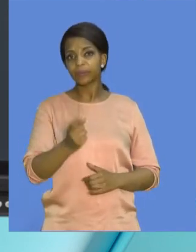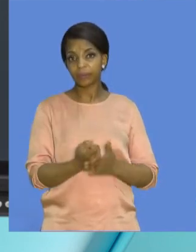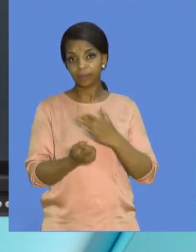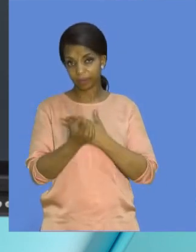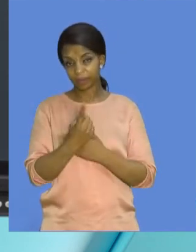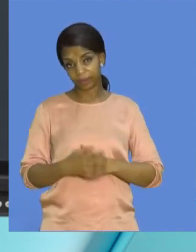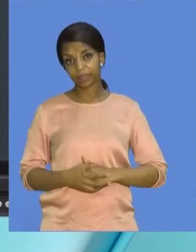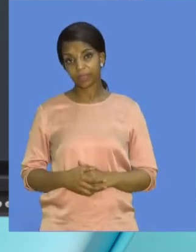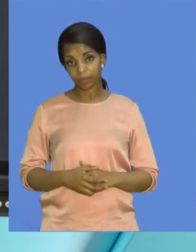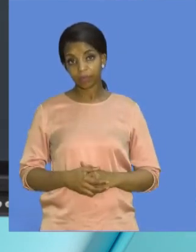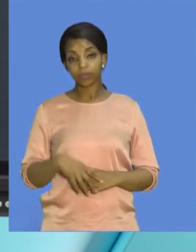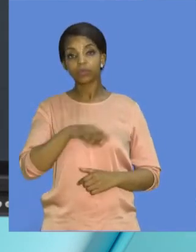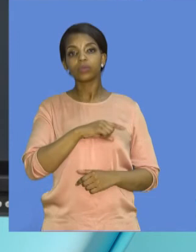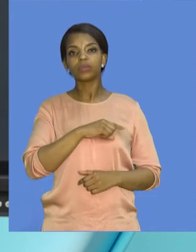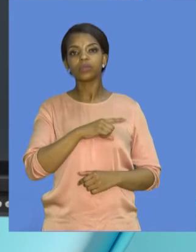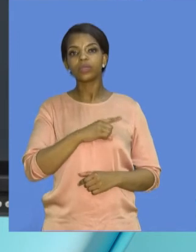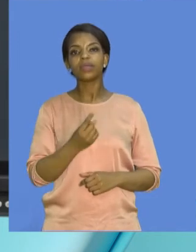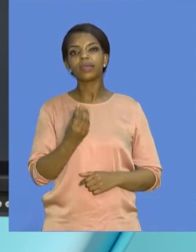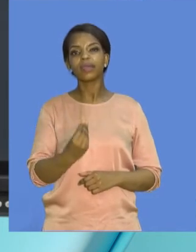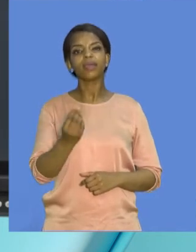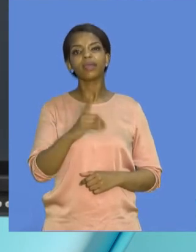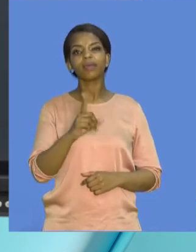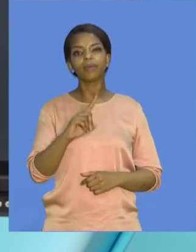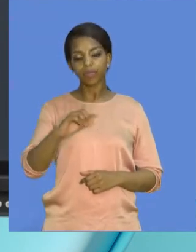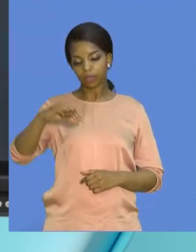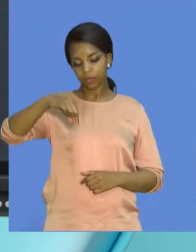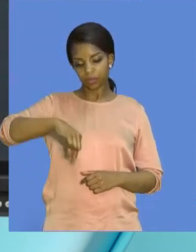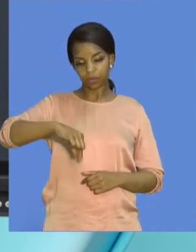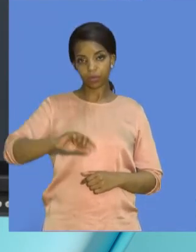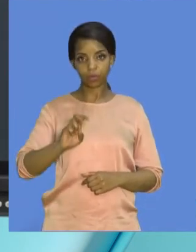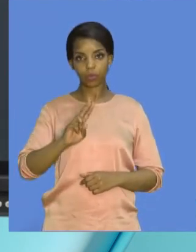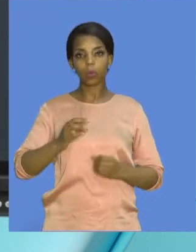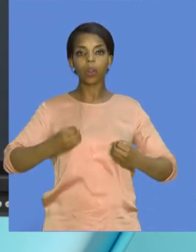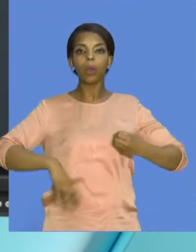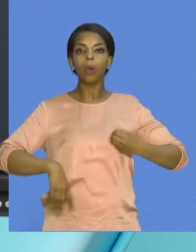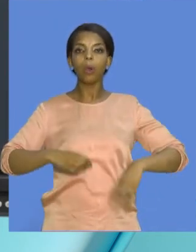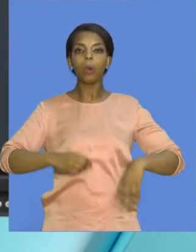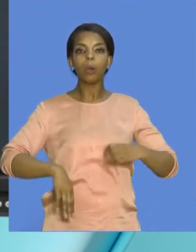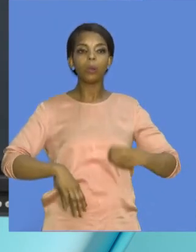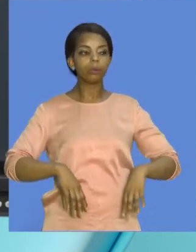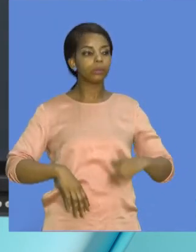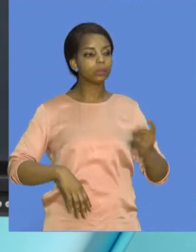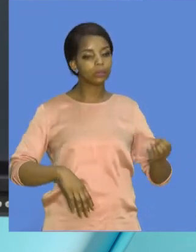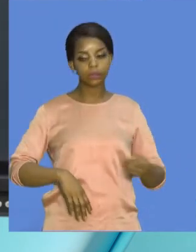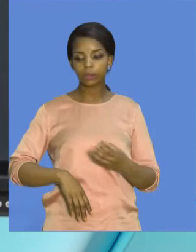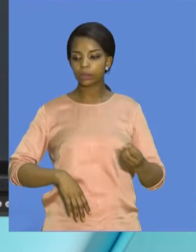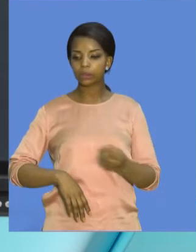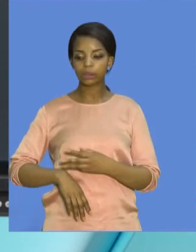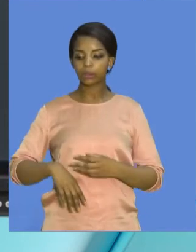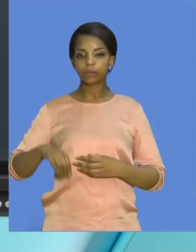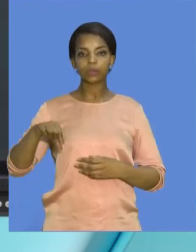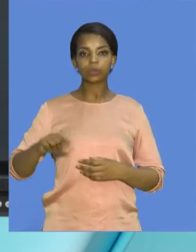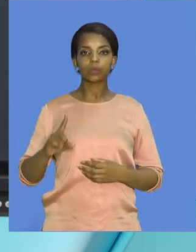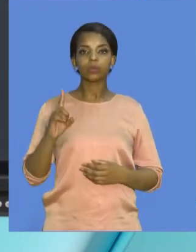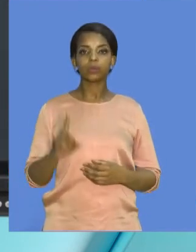of the electrons that are lost by, Q2, which is the same number of electrons that are gained by